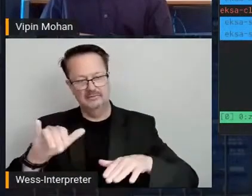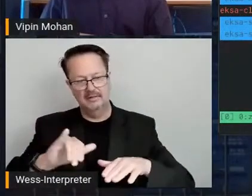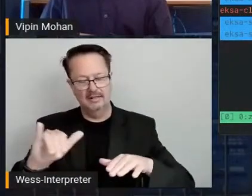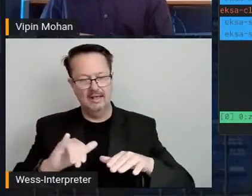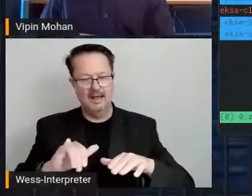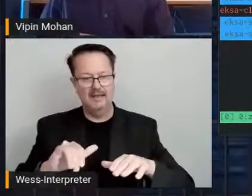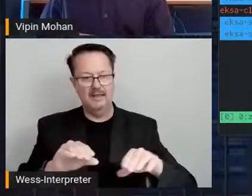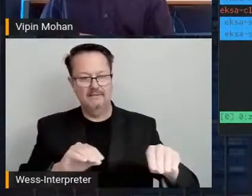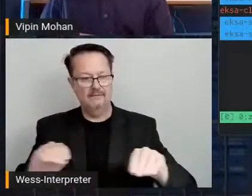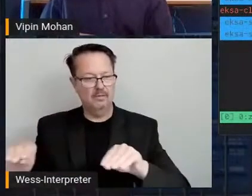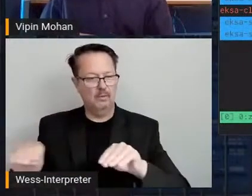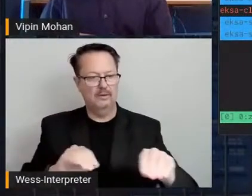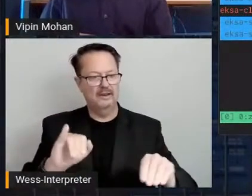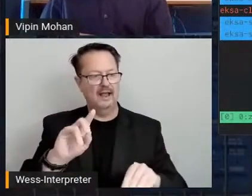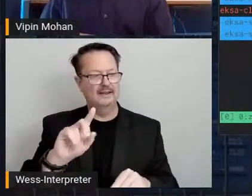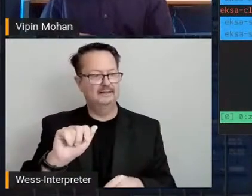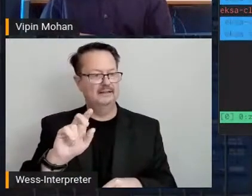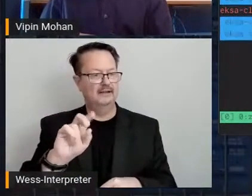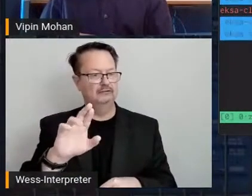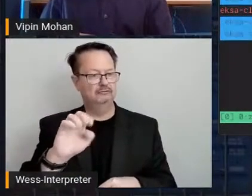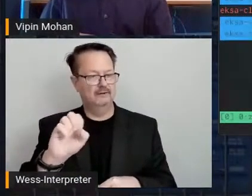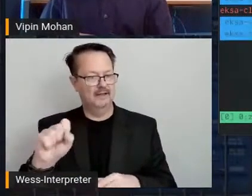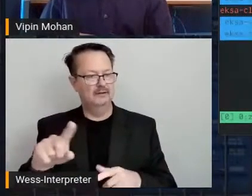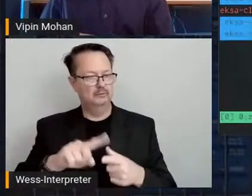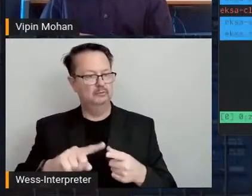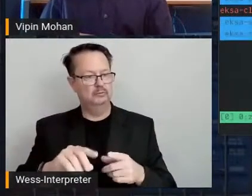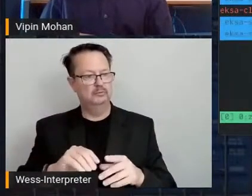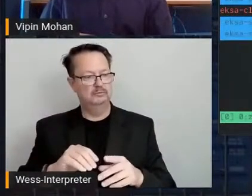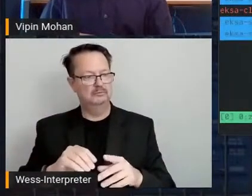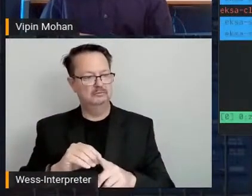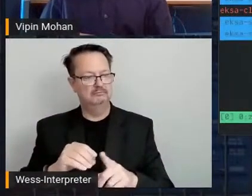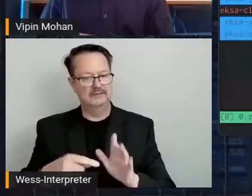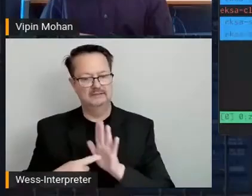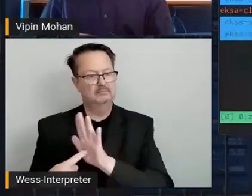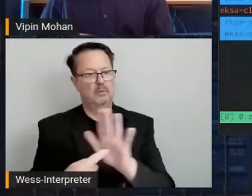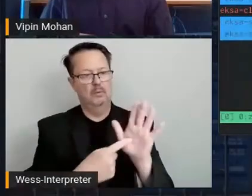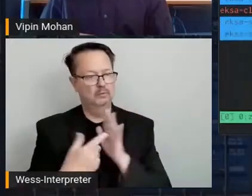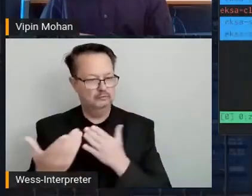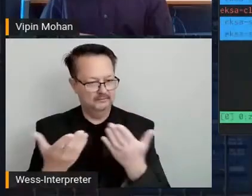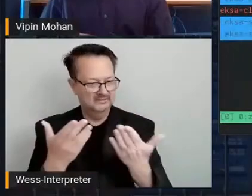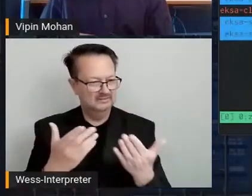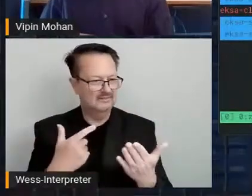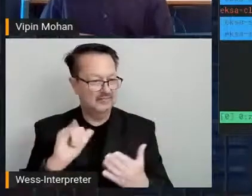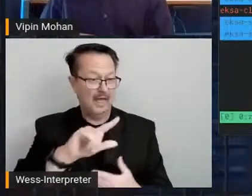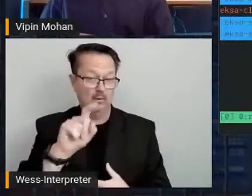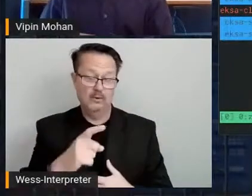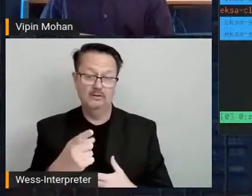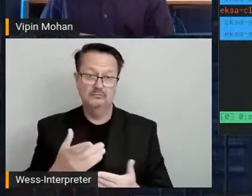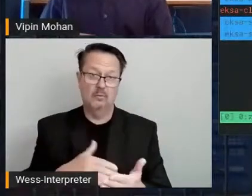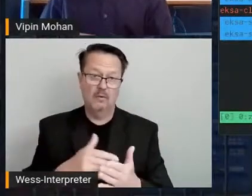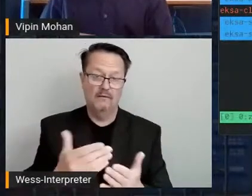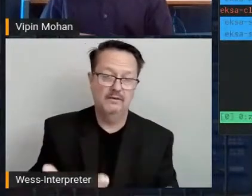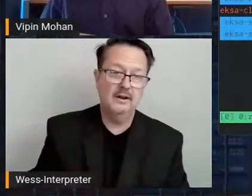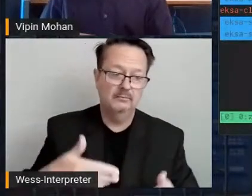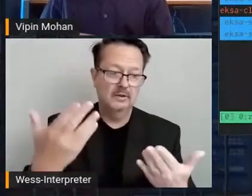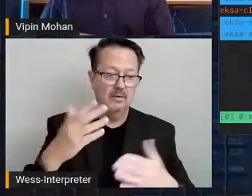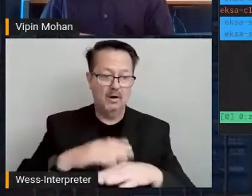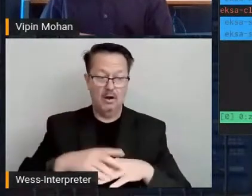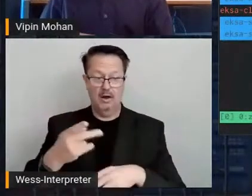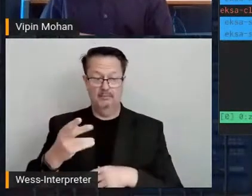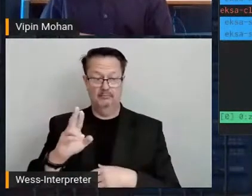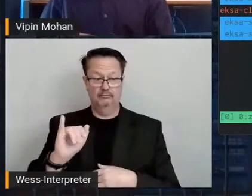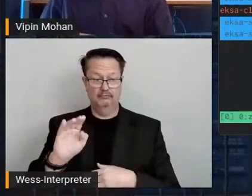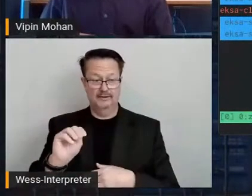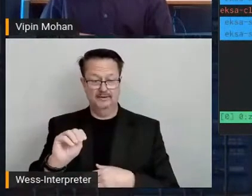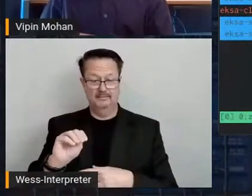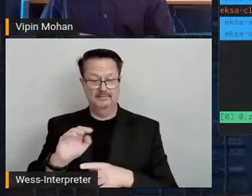within the cluster to be able to expose services. So I wanted to bring that up real quick because that is a question we often get. On-prem environments, not everyone always has a load balancer,